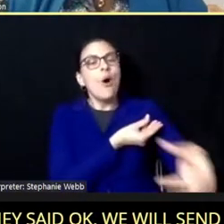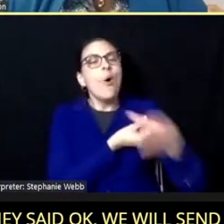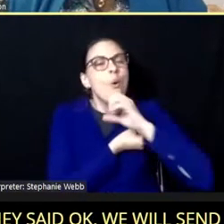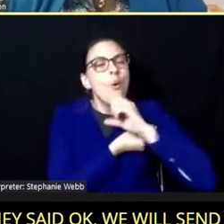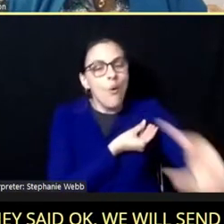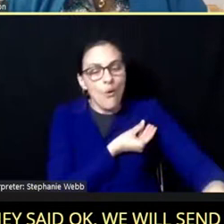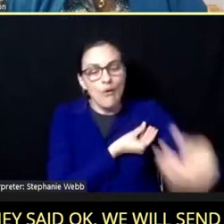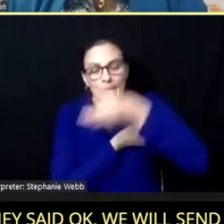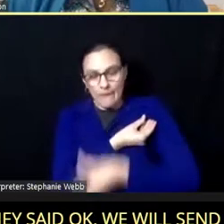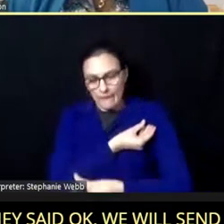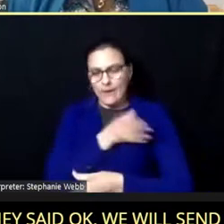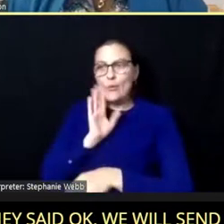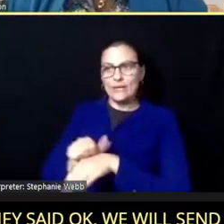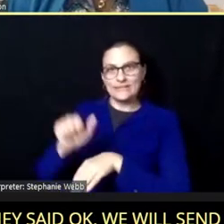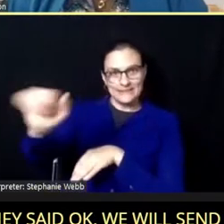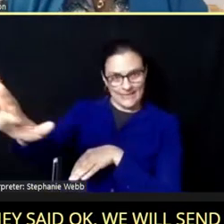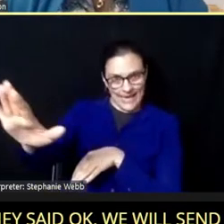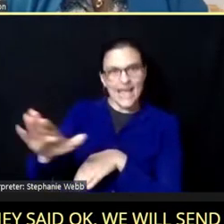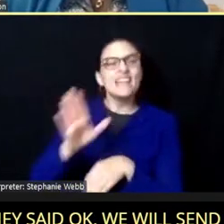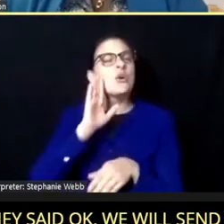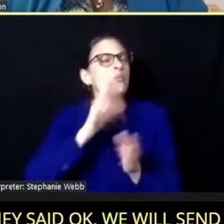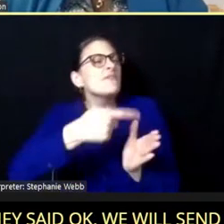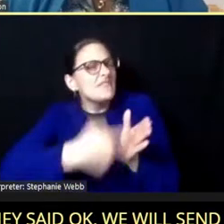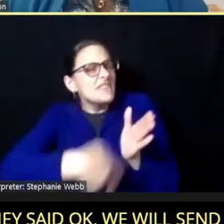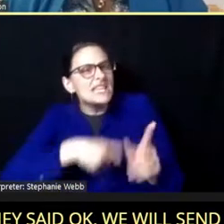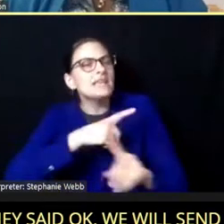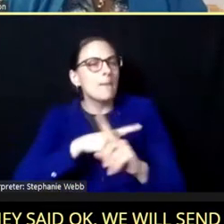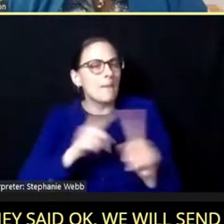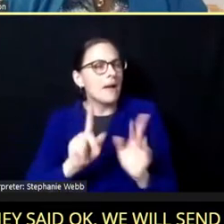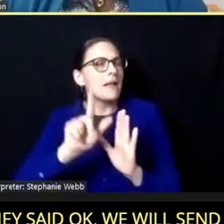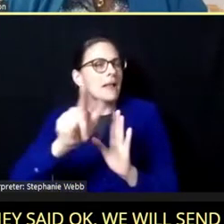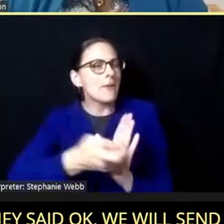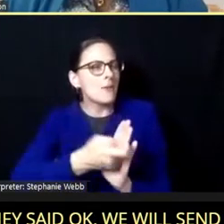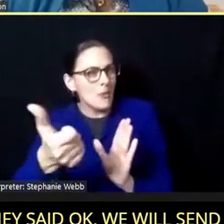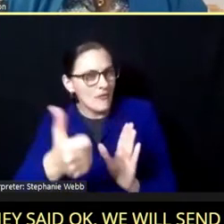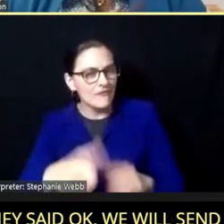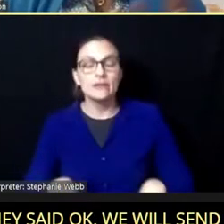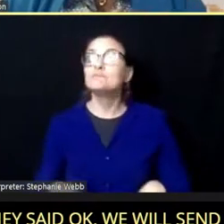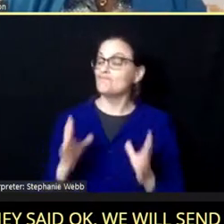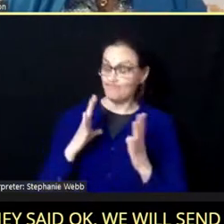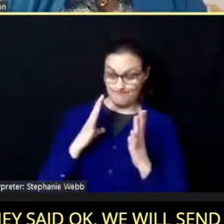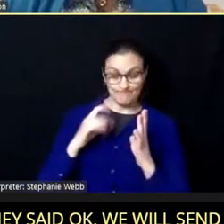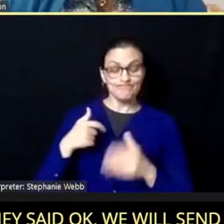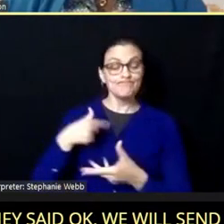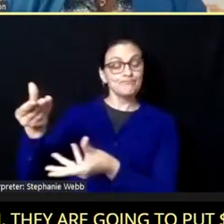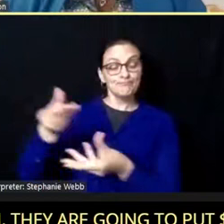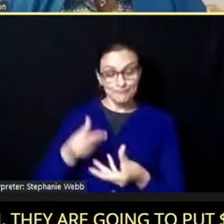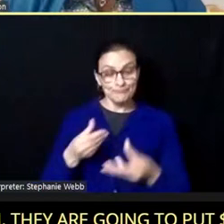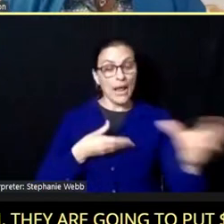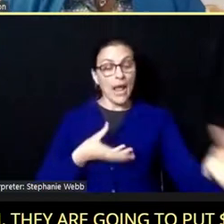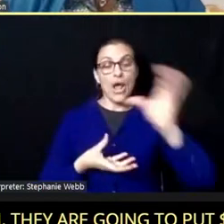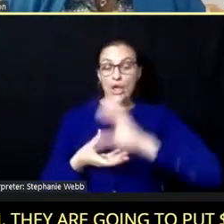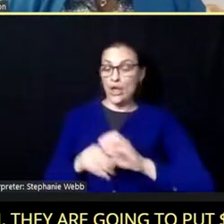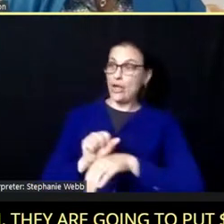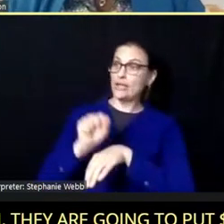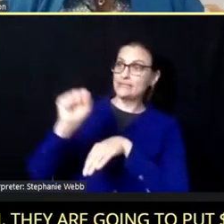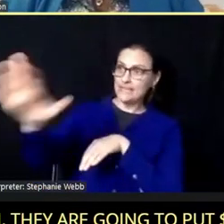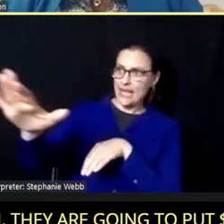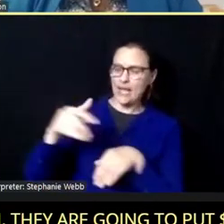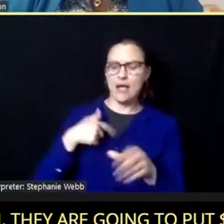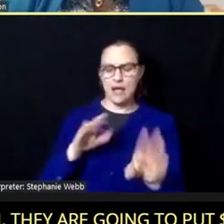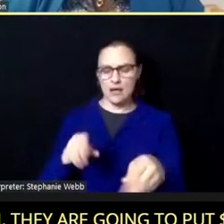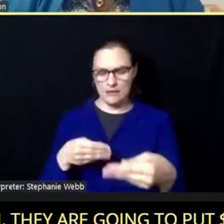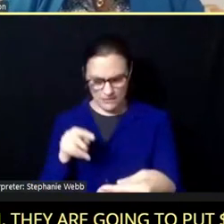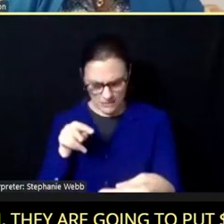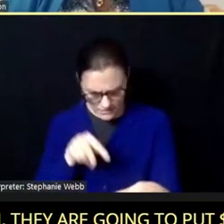jumped significantly. It almost doubled. And I called them and they said, oh, well, we prorated the modem use. So you got part of that month and